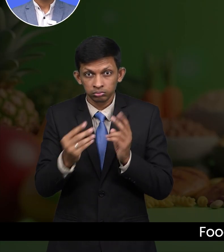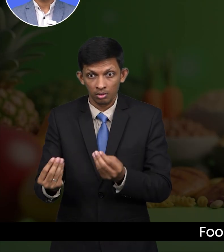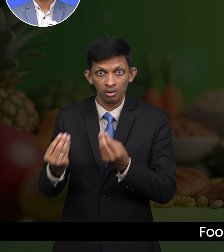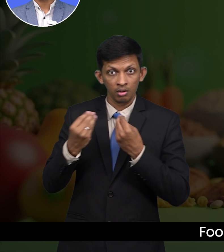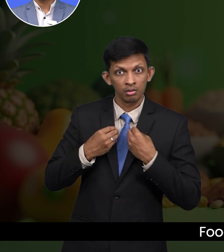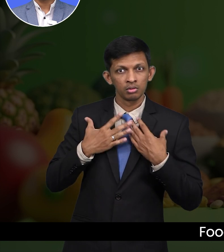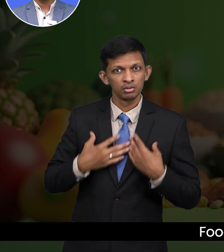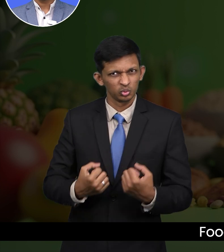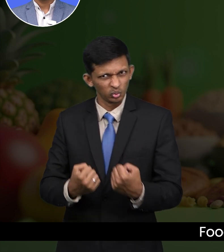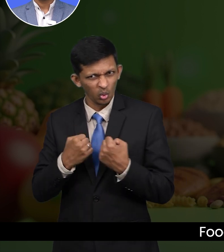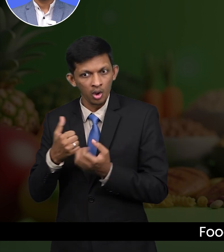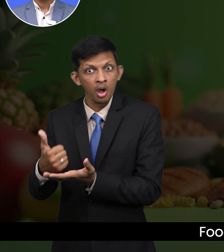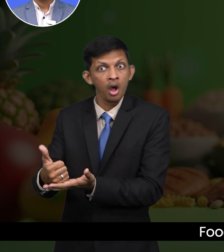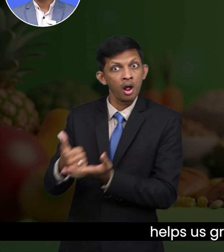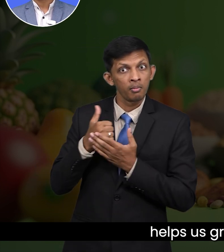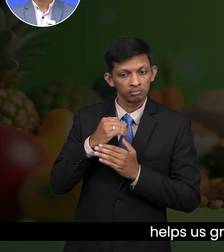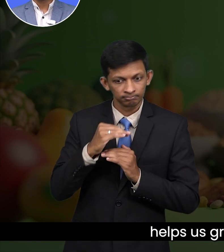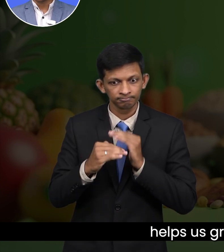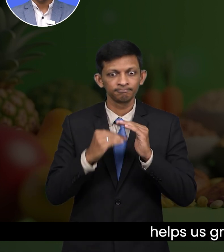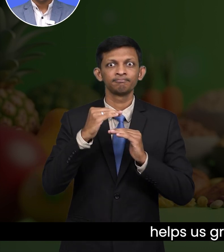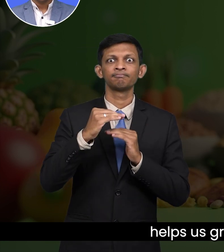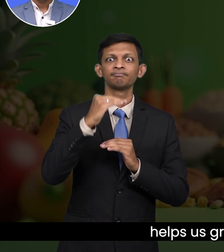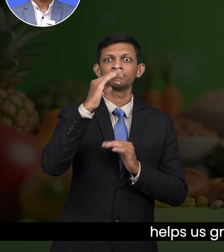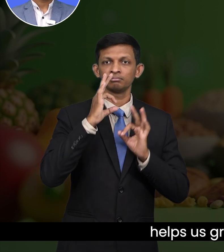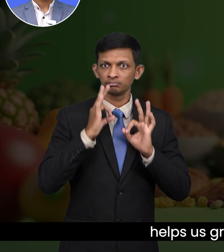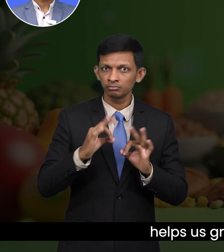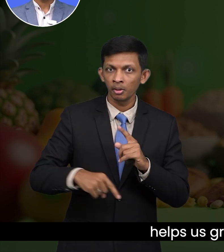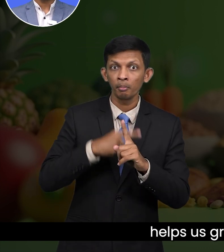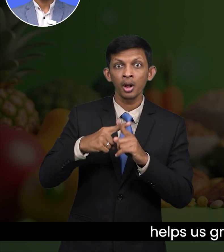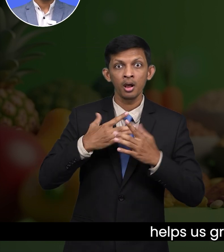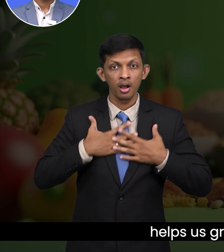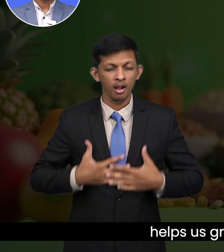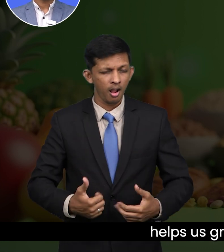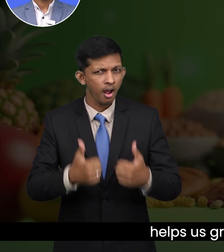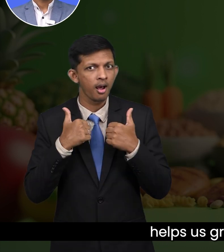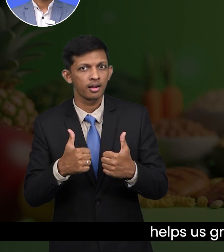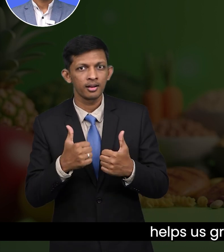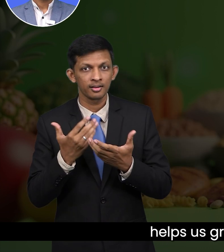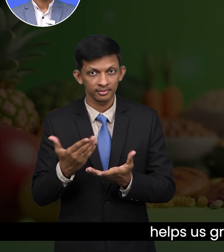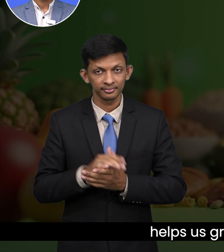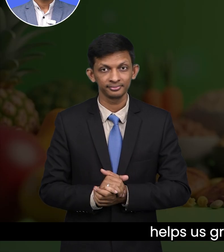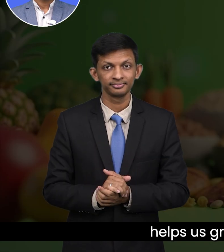Food gives us energy, helps us grow, and keeps us healthy.